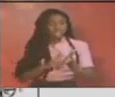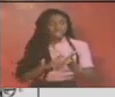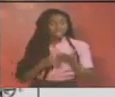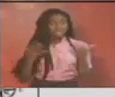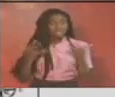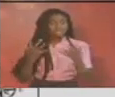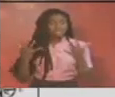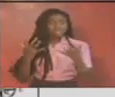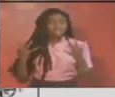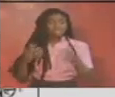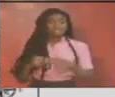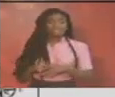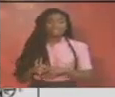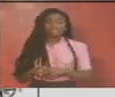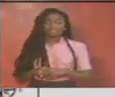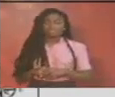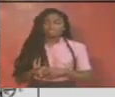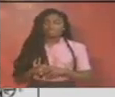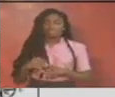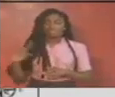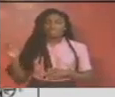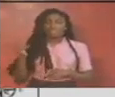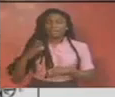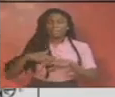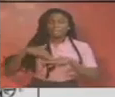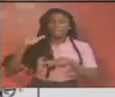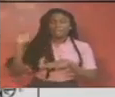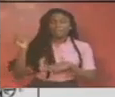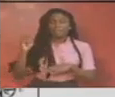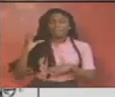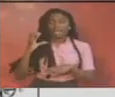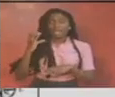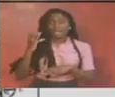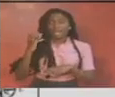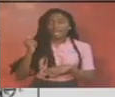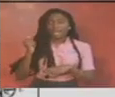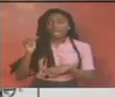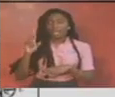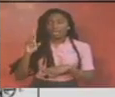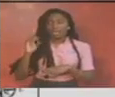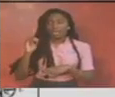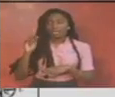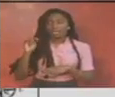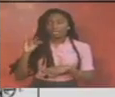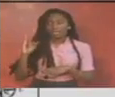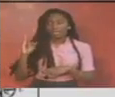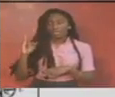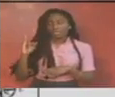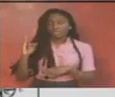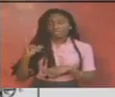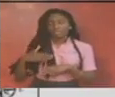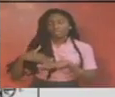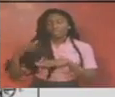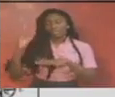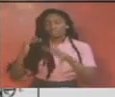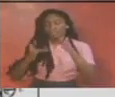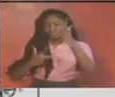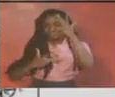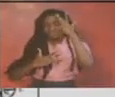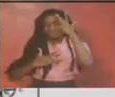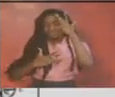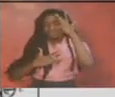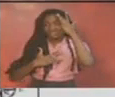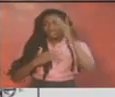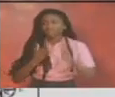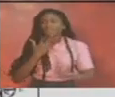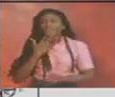occasion was clustering in the Caroni area, which we still see to some extent, but we have seen, if we follow the dark orange